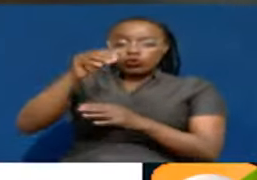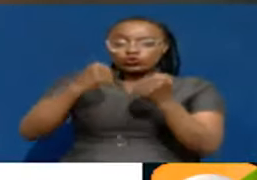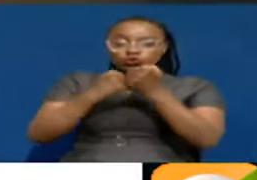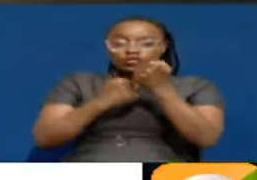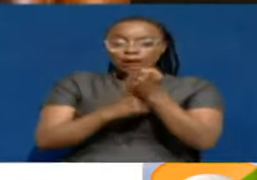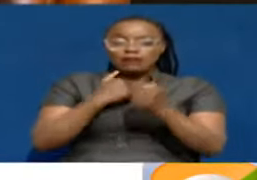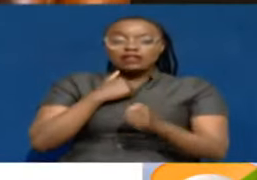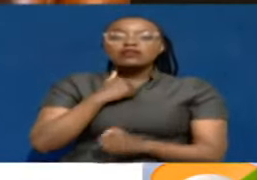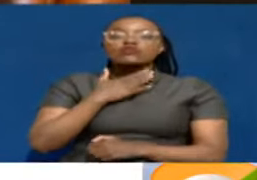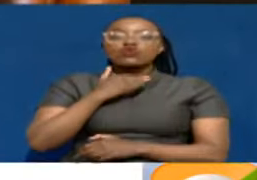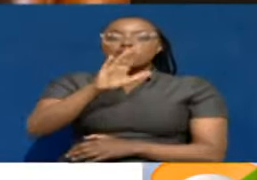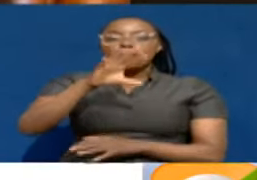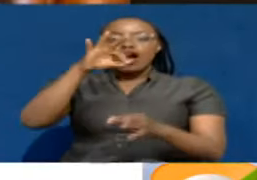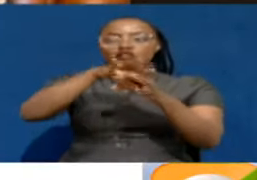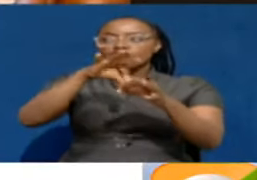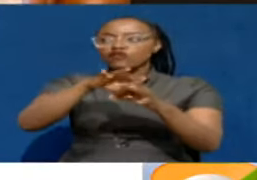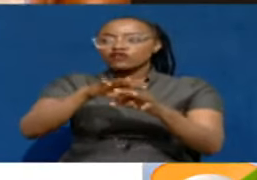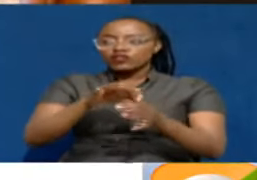mimi nitataka ni kura yake.